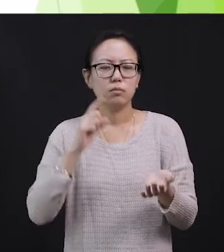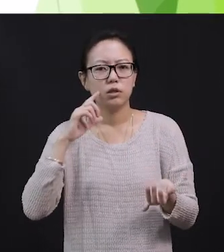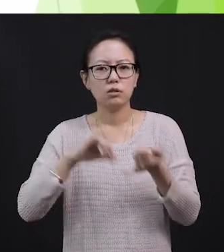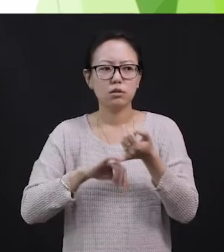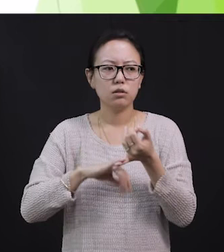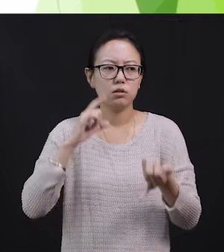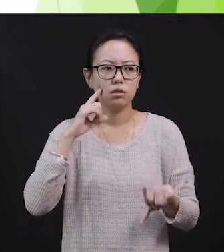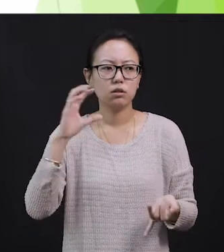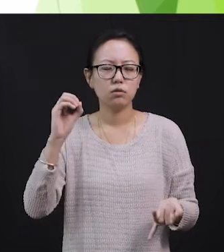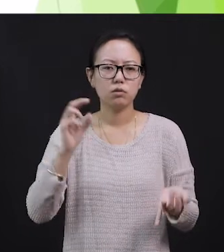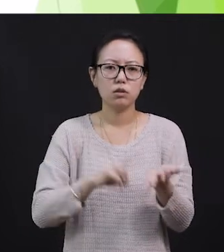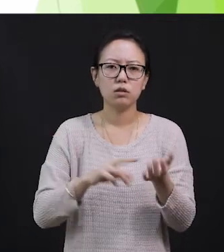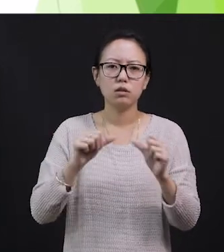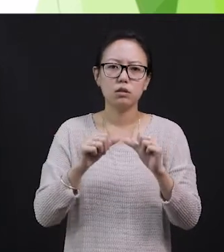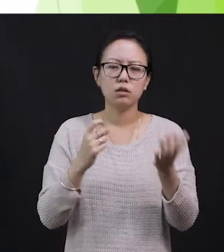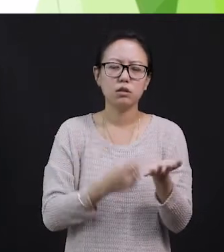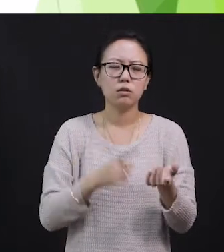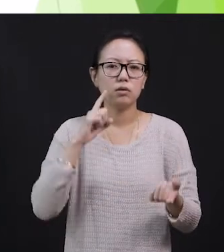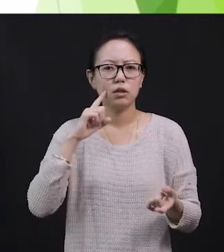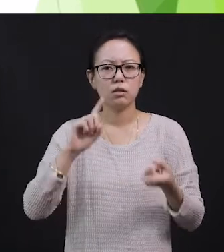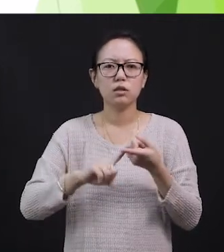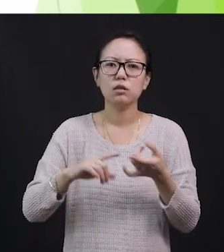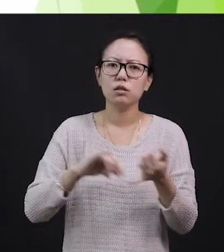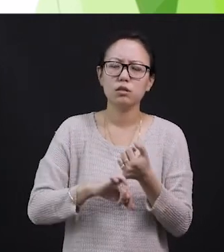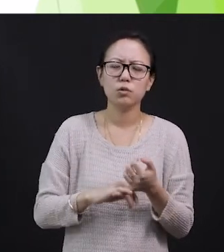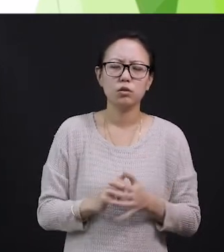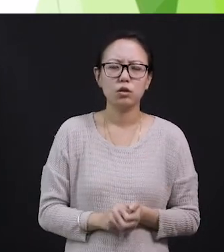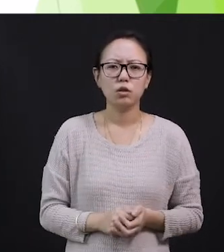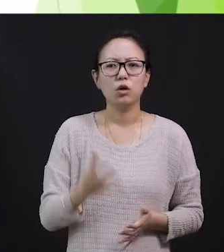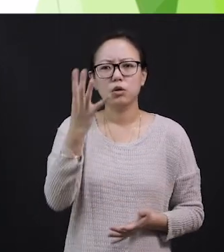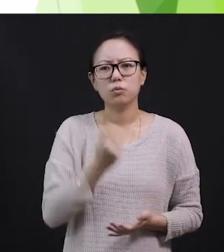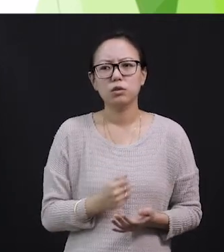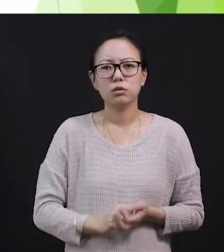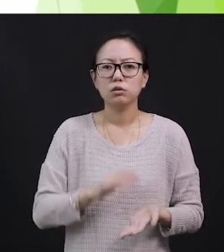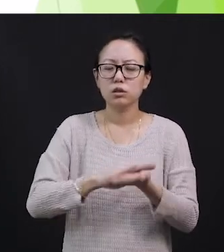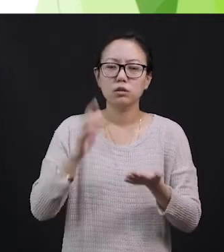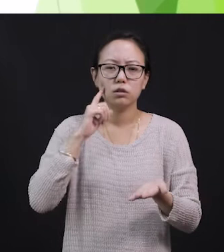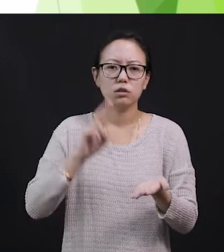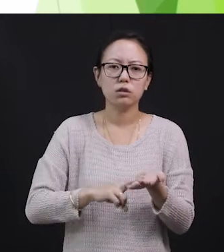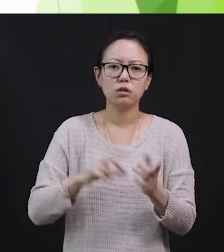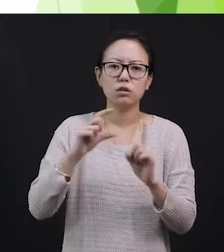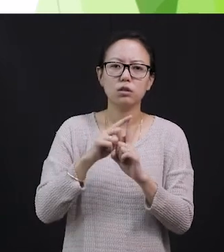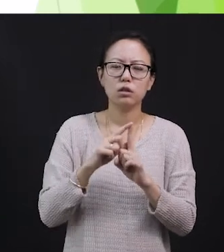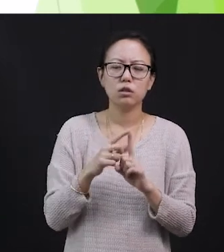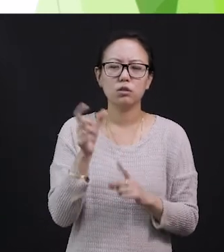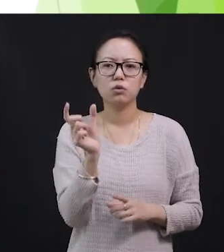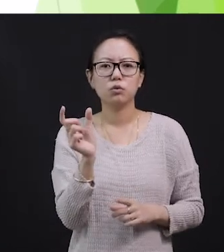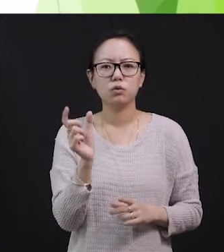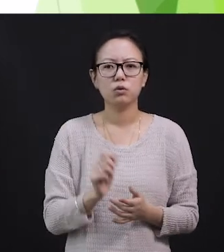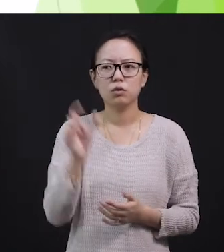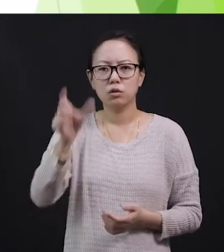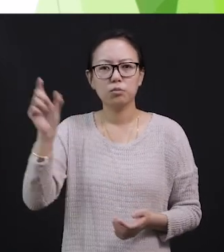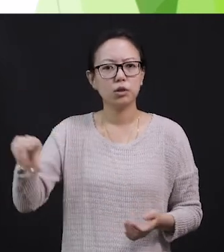be attracted towards Christianity. So they wanted the Hindu population to become Christians, and that is why they introduced their own